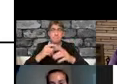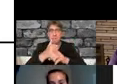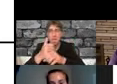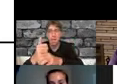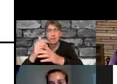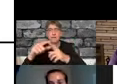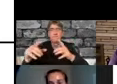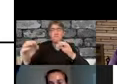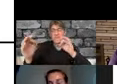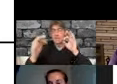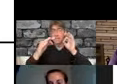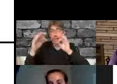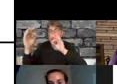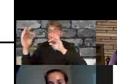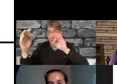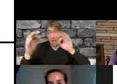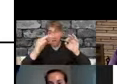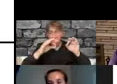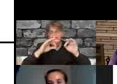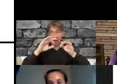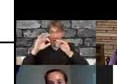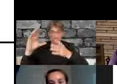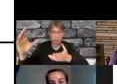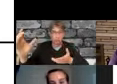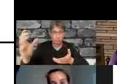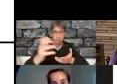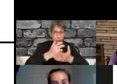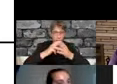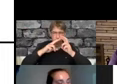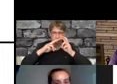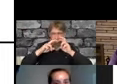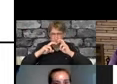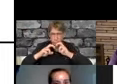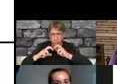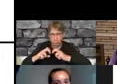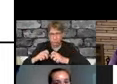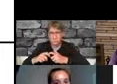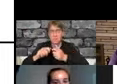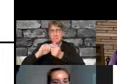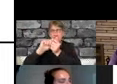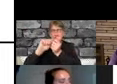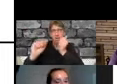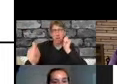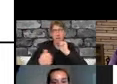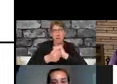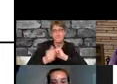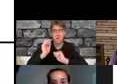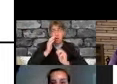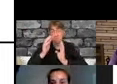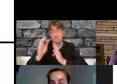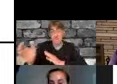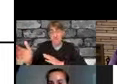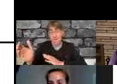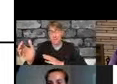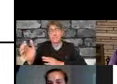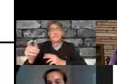feedback we received from you and other members of the public and modify our plan based on this feedback. Next, we will seek partnerships